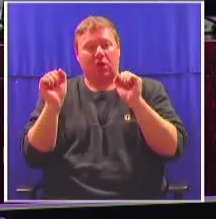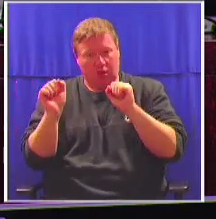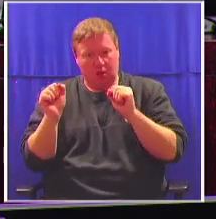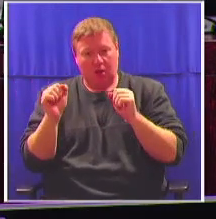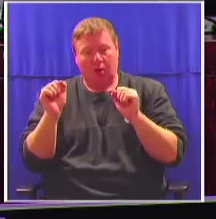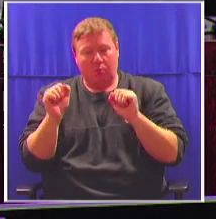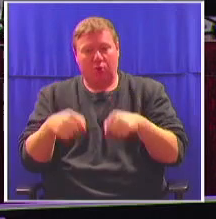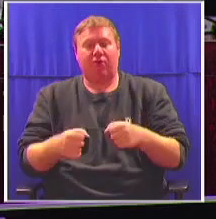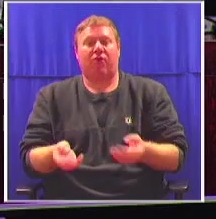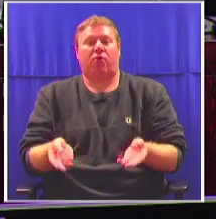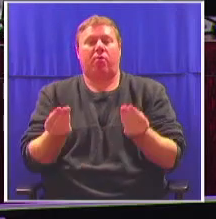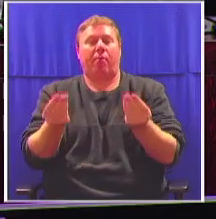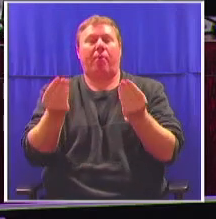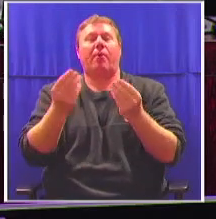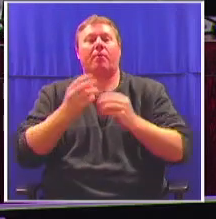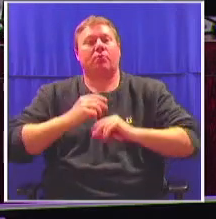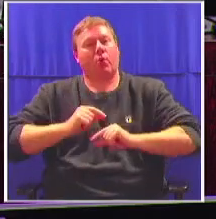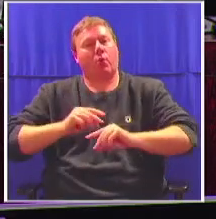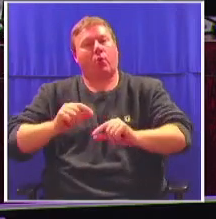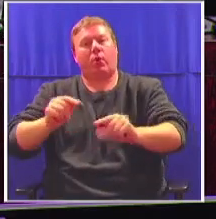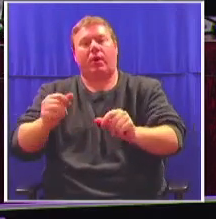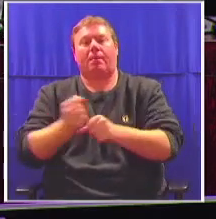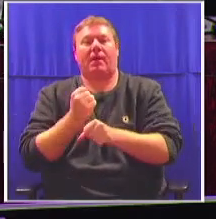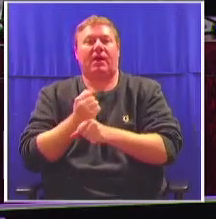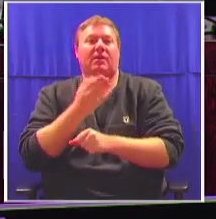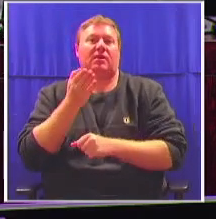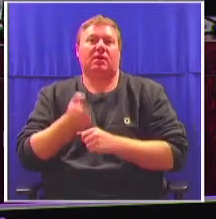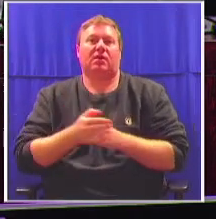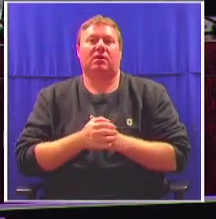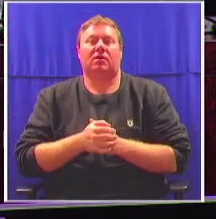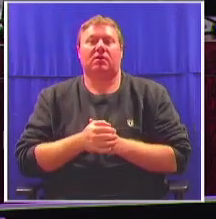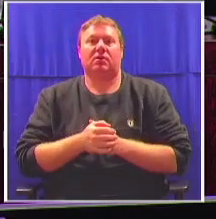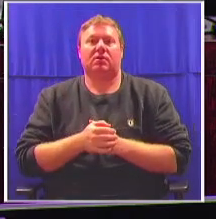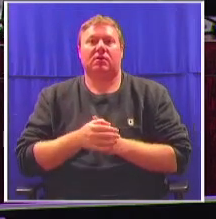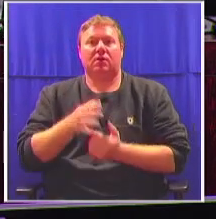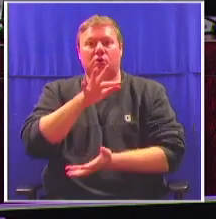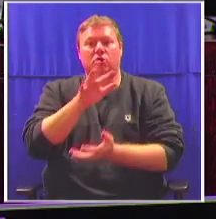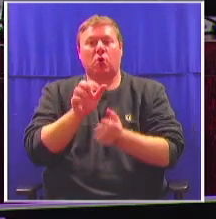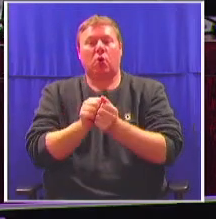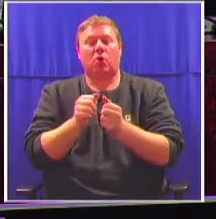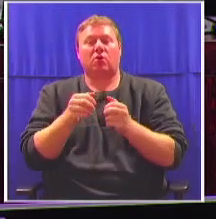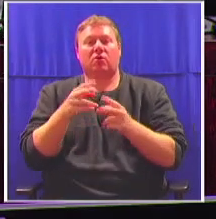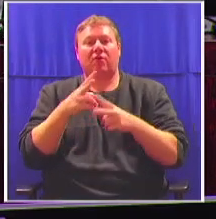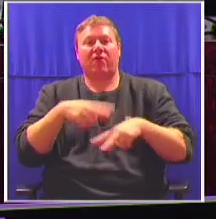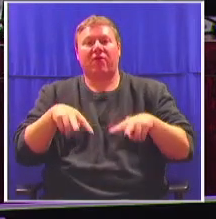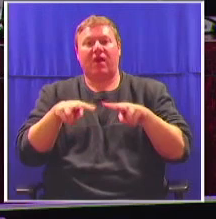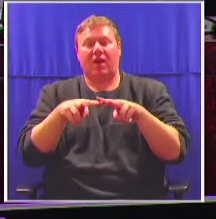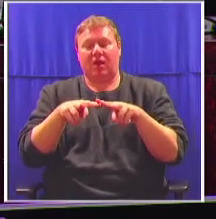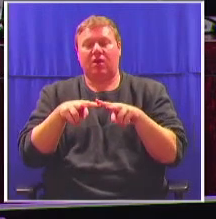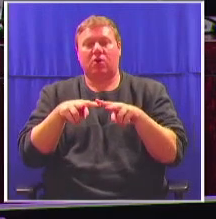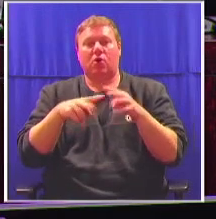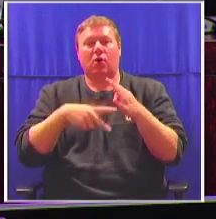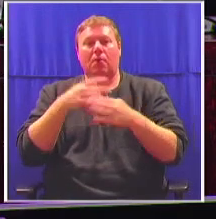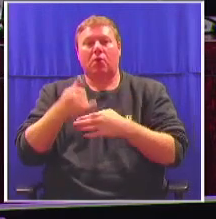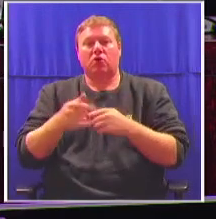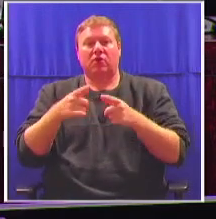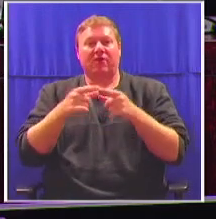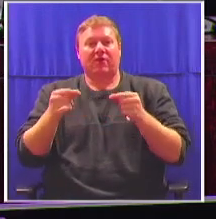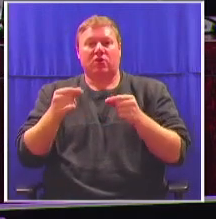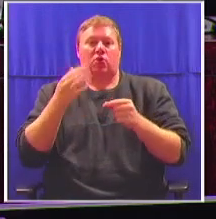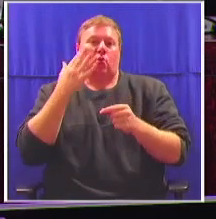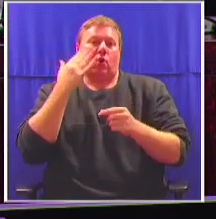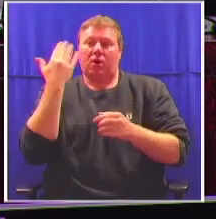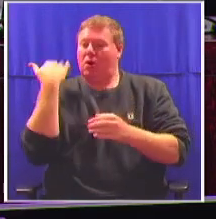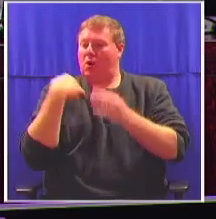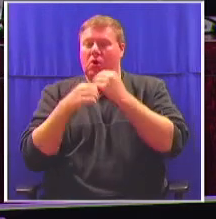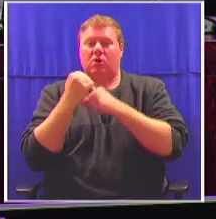approvals are speeded up. And as a result, Madam Speaker, the total value of projects completed last year is